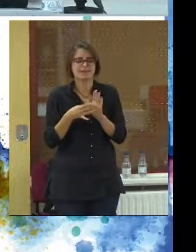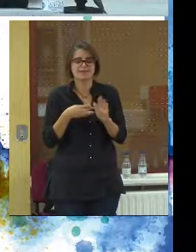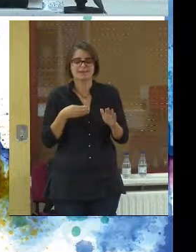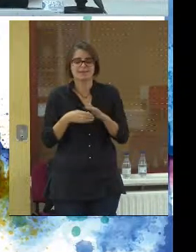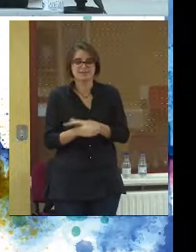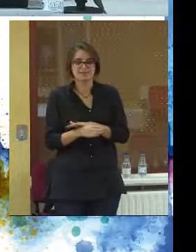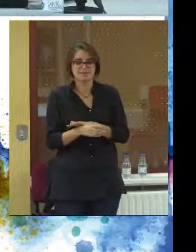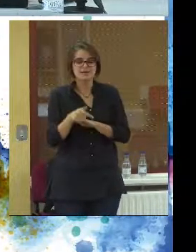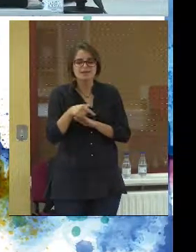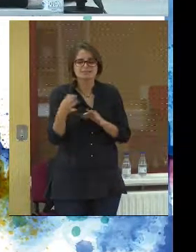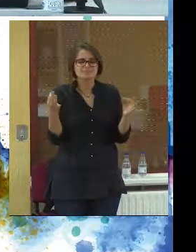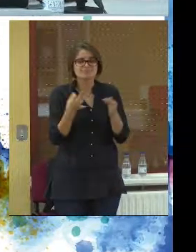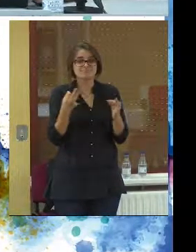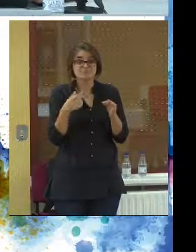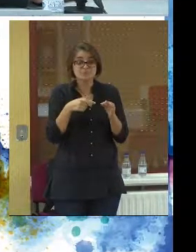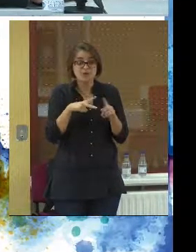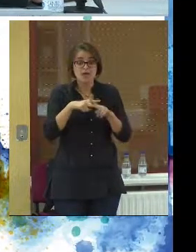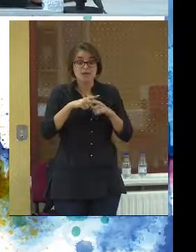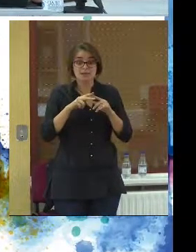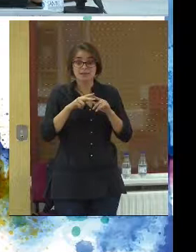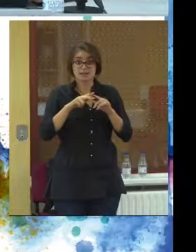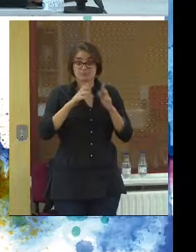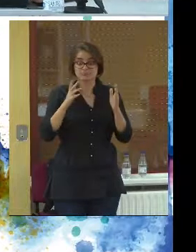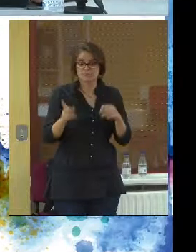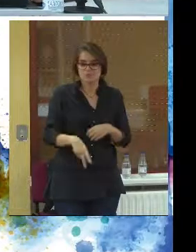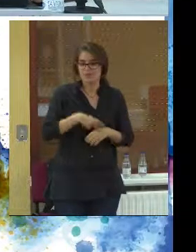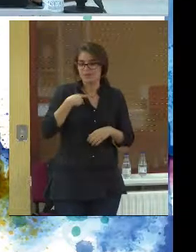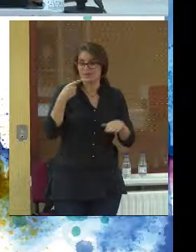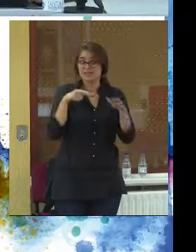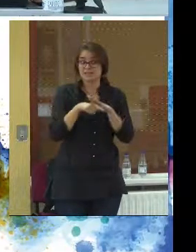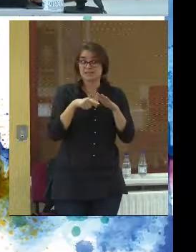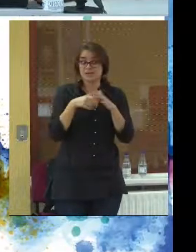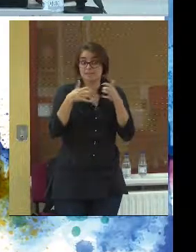Caliata Accessible. This is a tool, a global management tool,